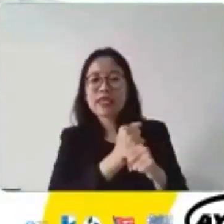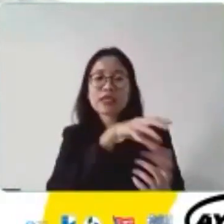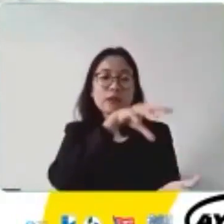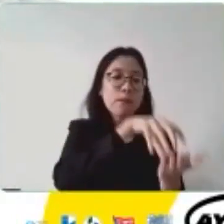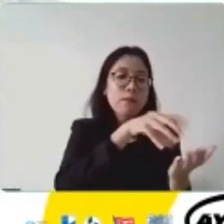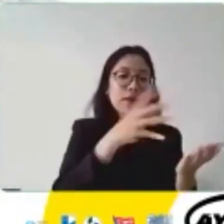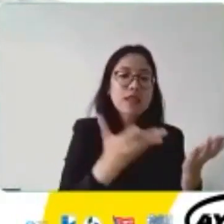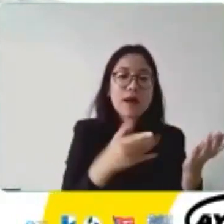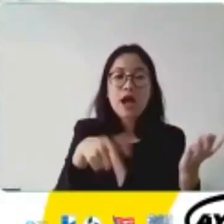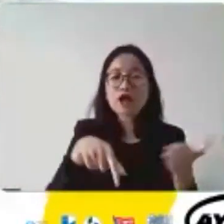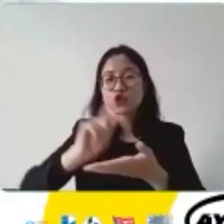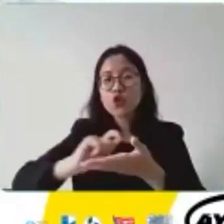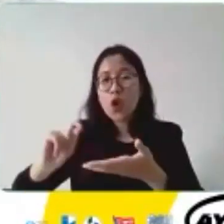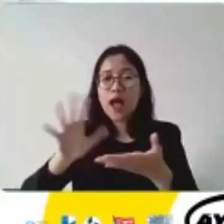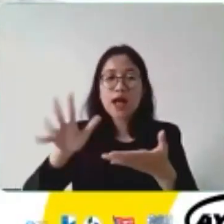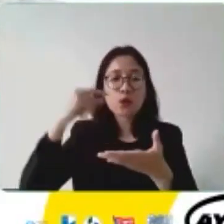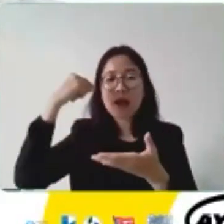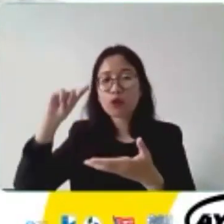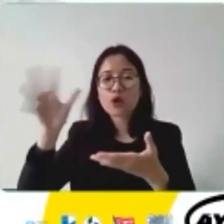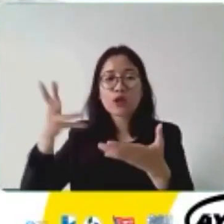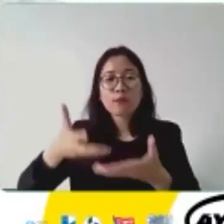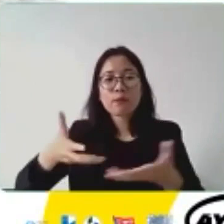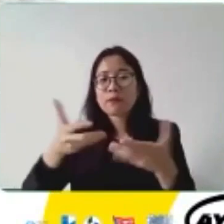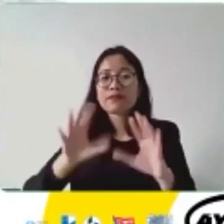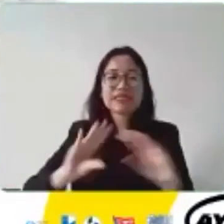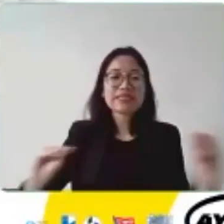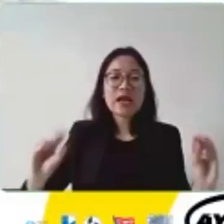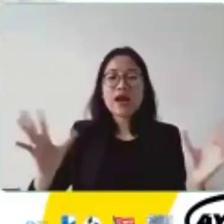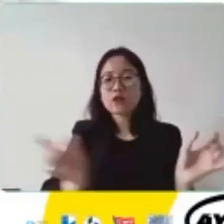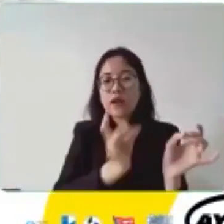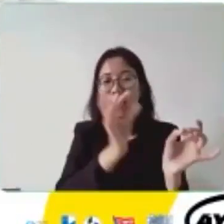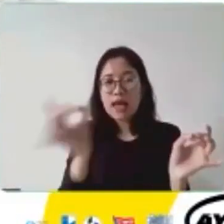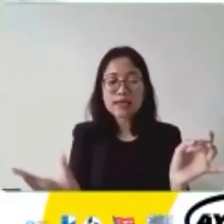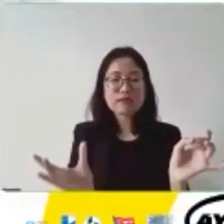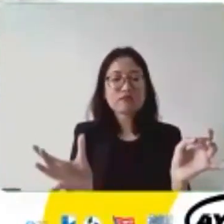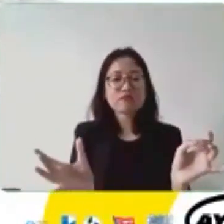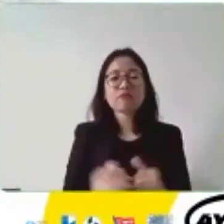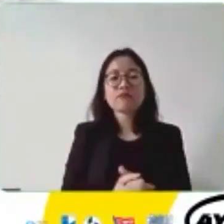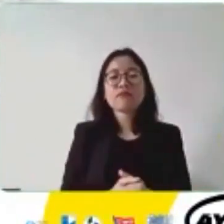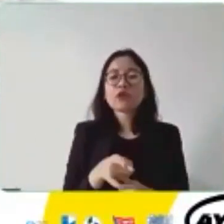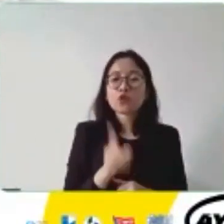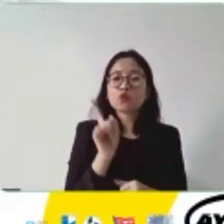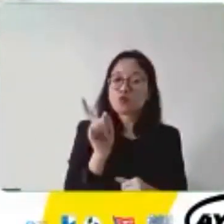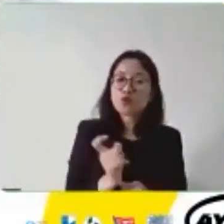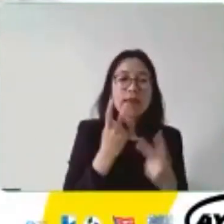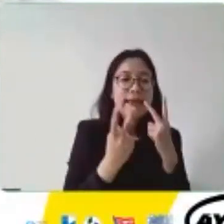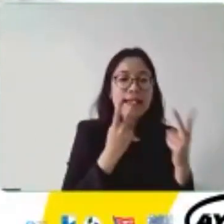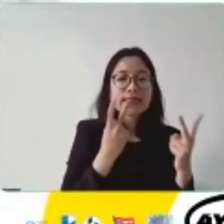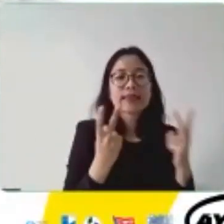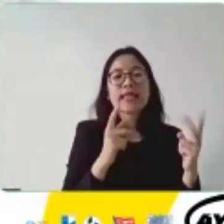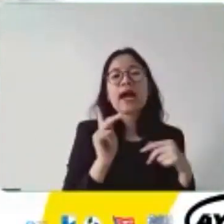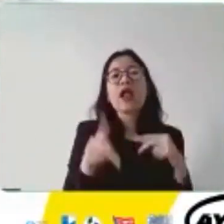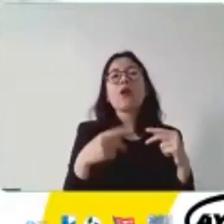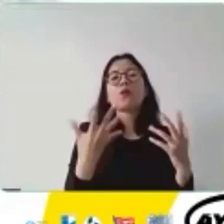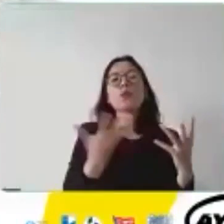have integrated solutions. And so we can look at the sources. What can we do for the sources